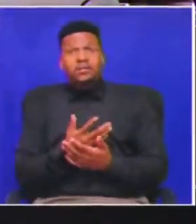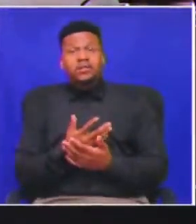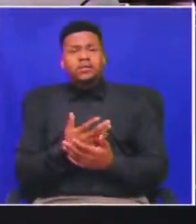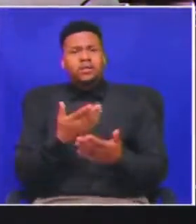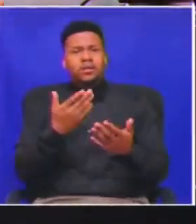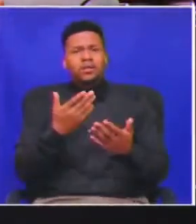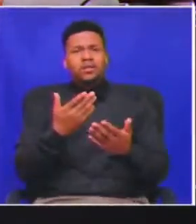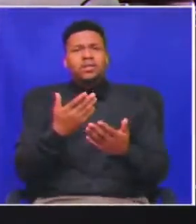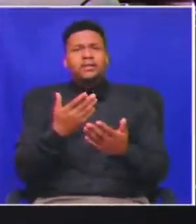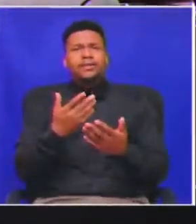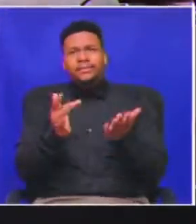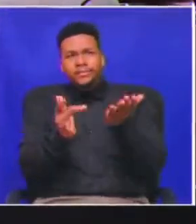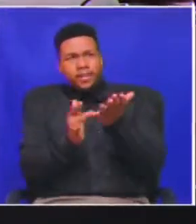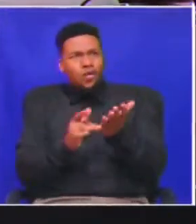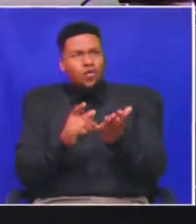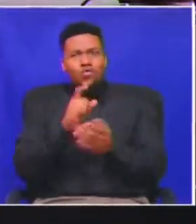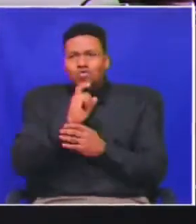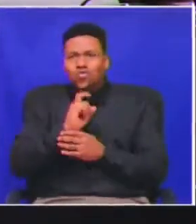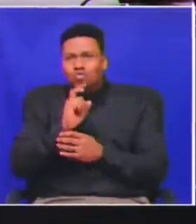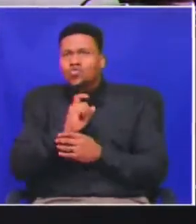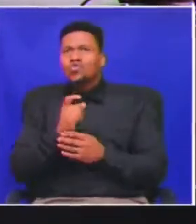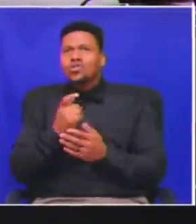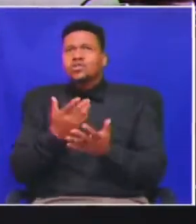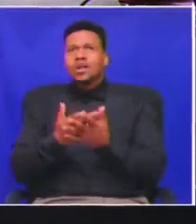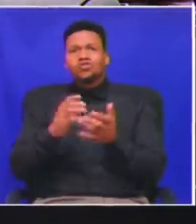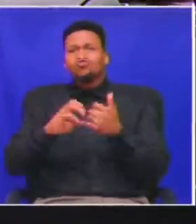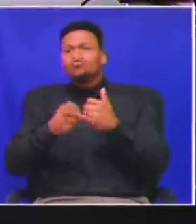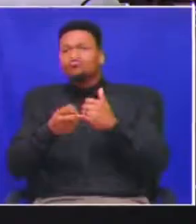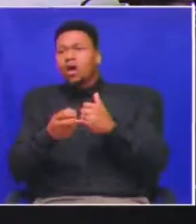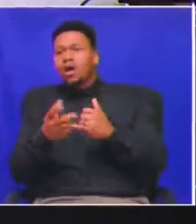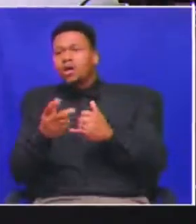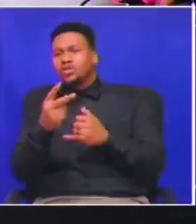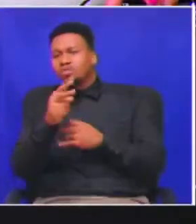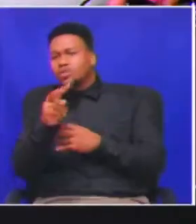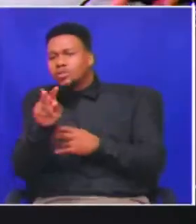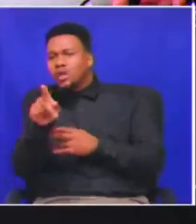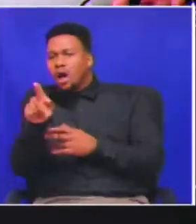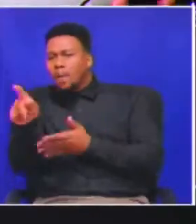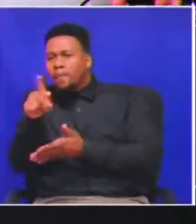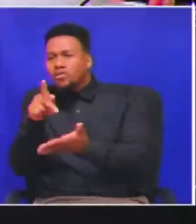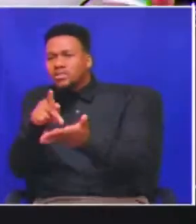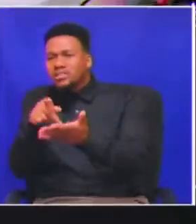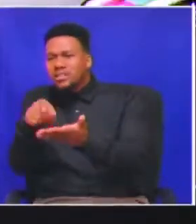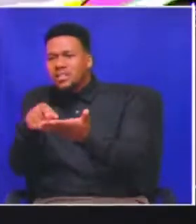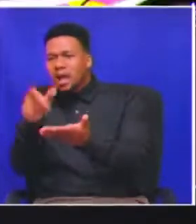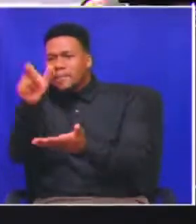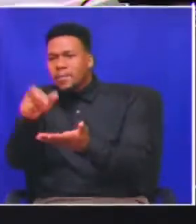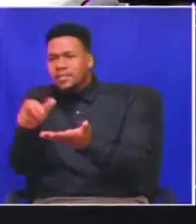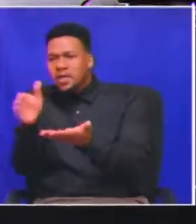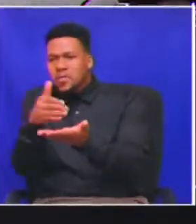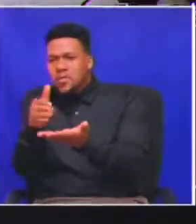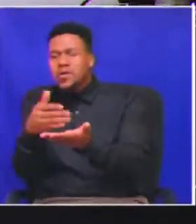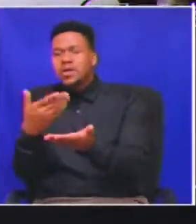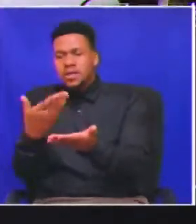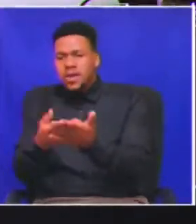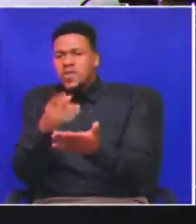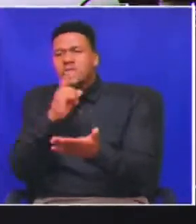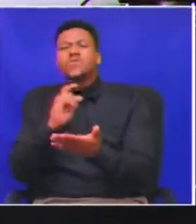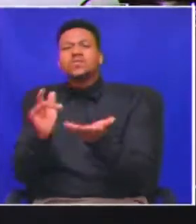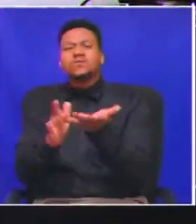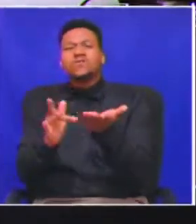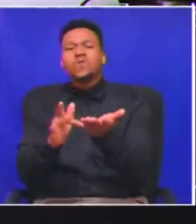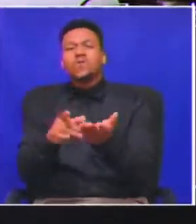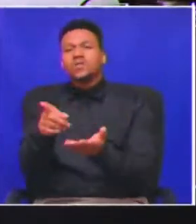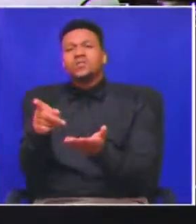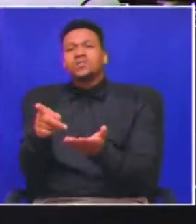help to fill up the various positions that may not be filled at the moment. But it is a matter that we